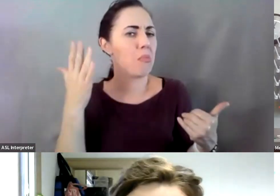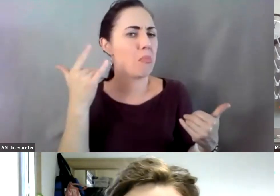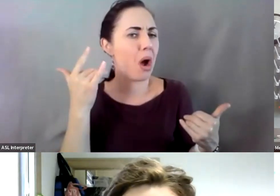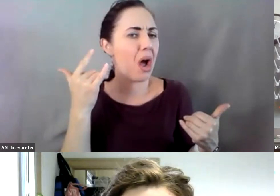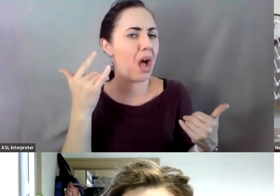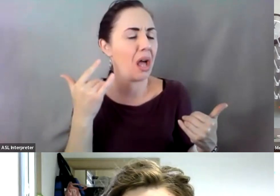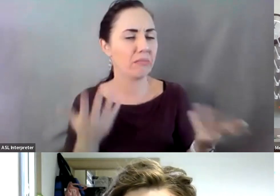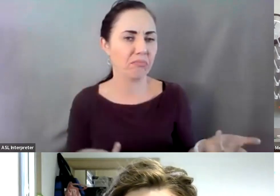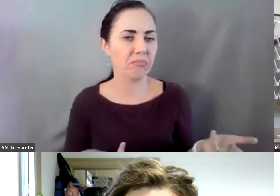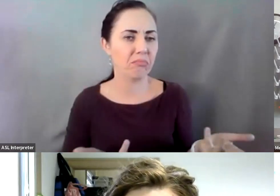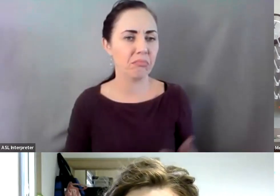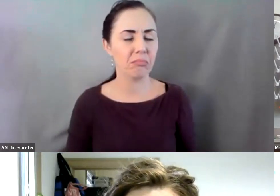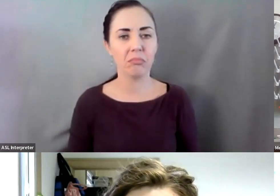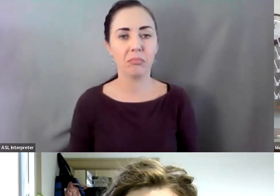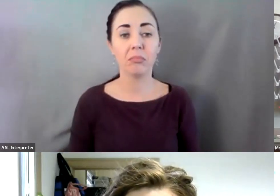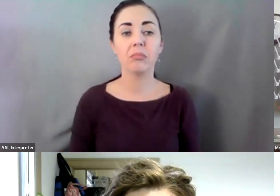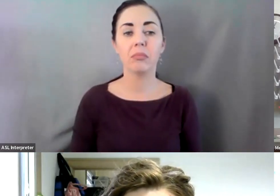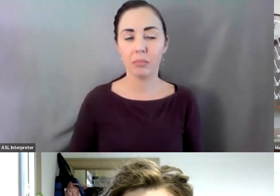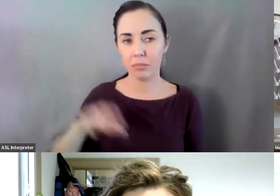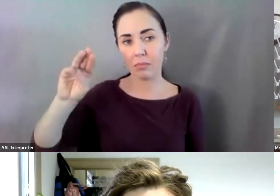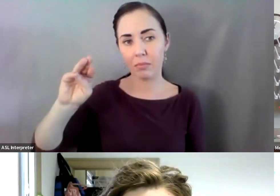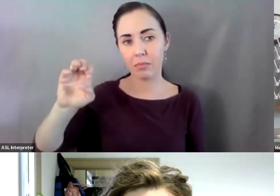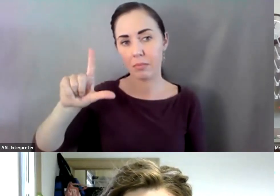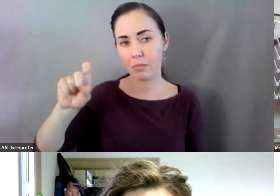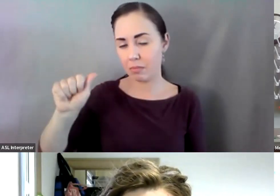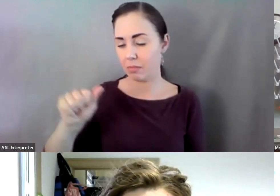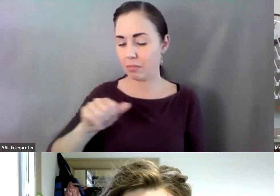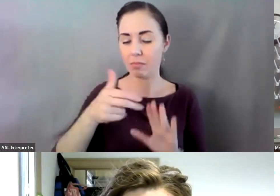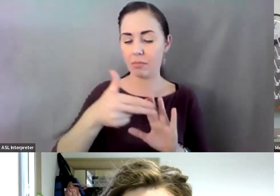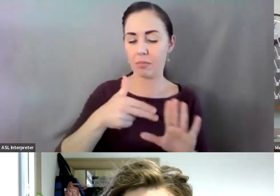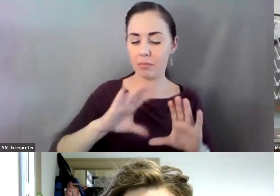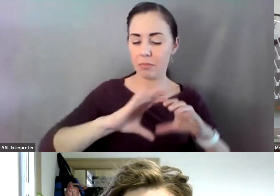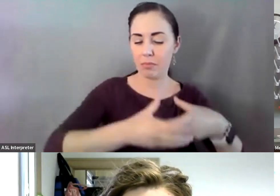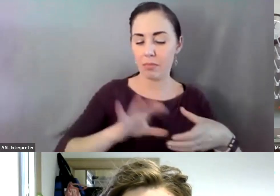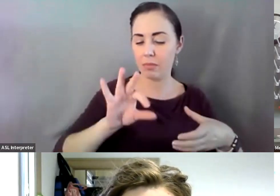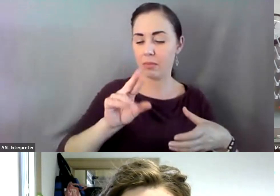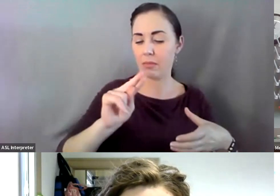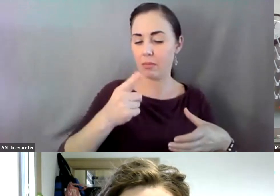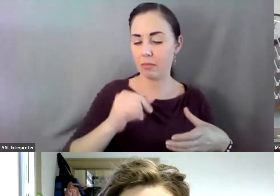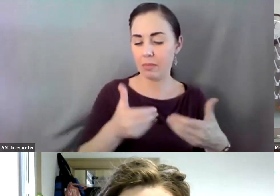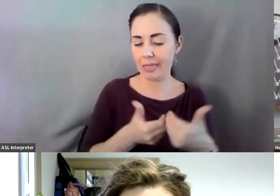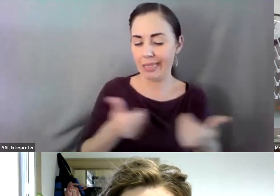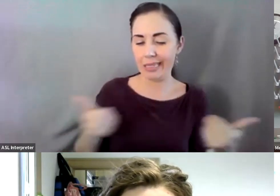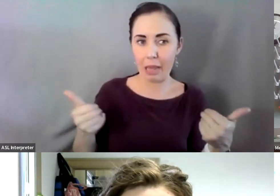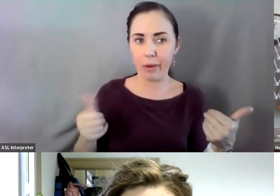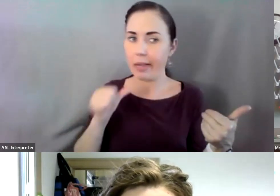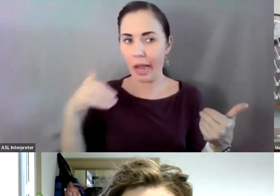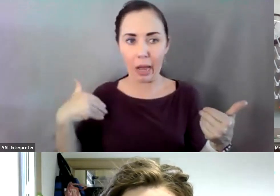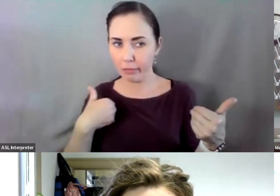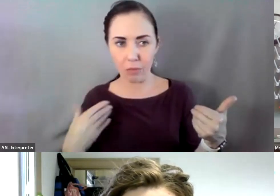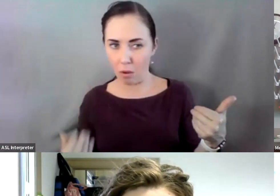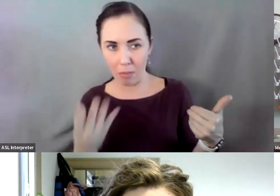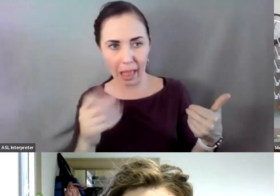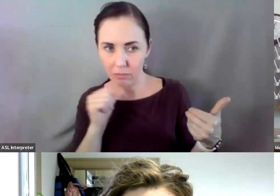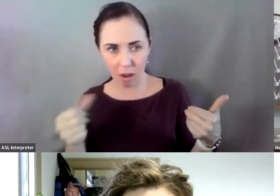three? So we classify fungi, so we separate fungi from plants or animals because of